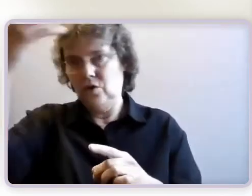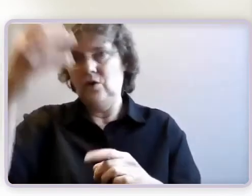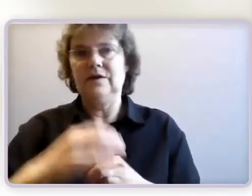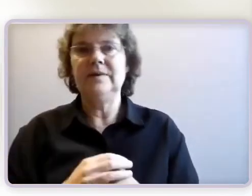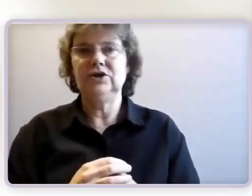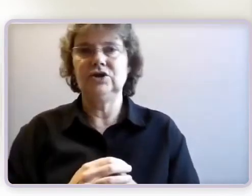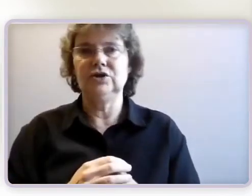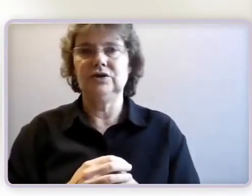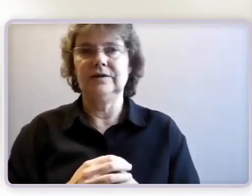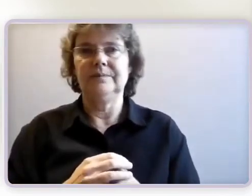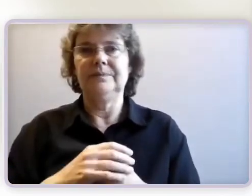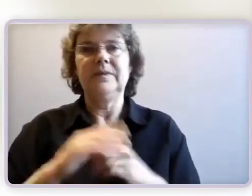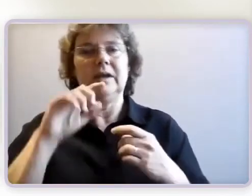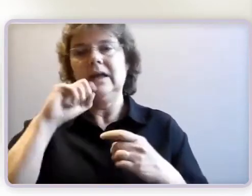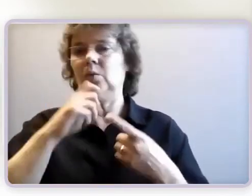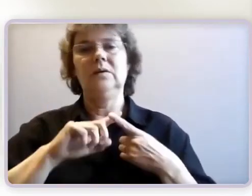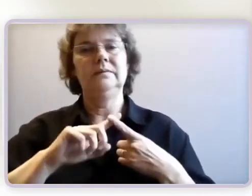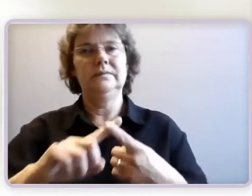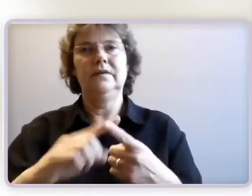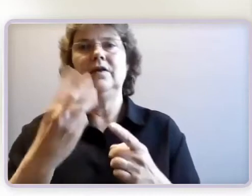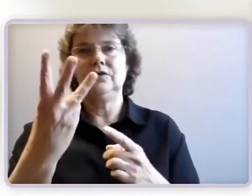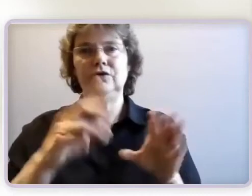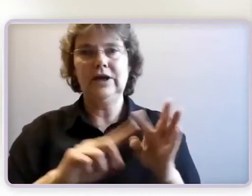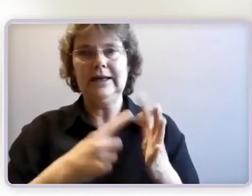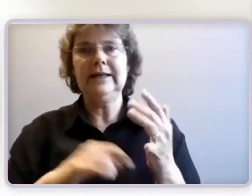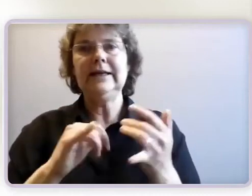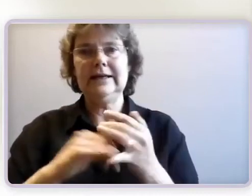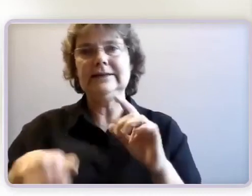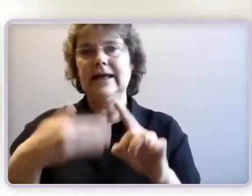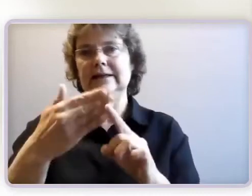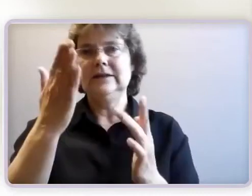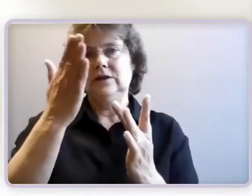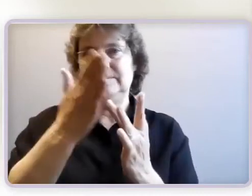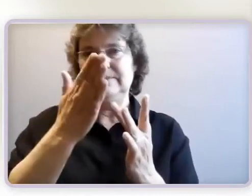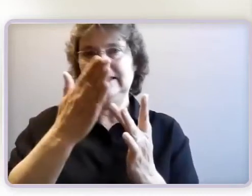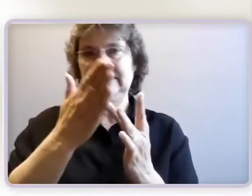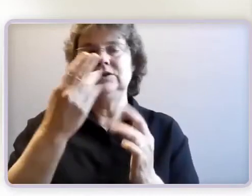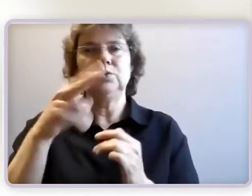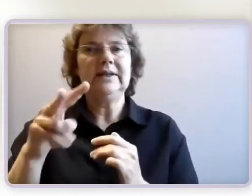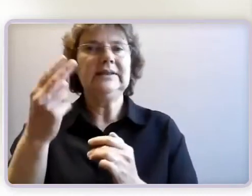will run for 3 years until mid-2022.